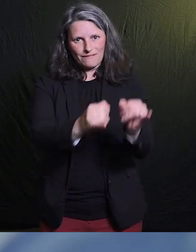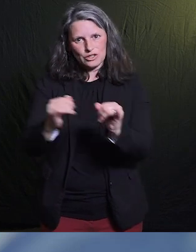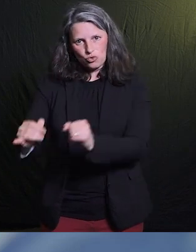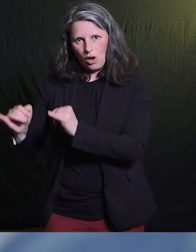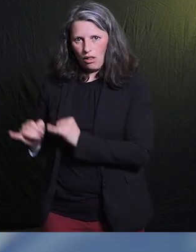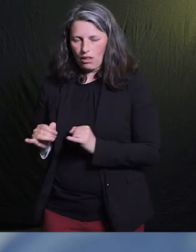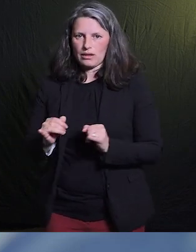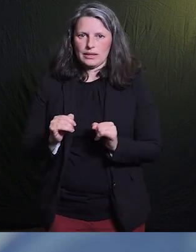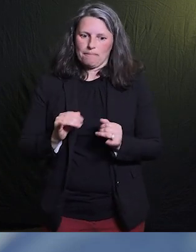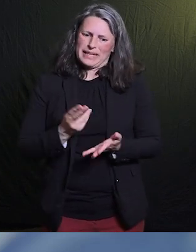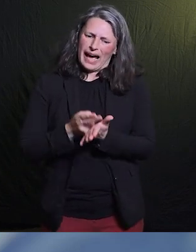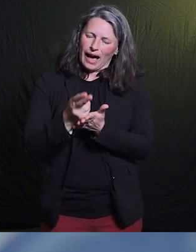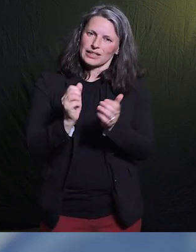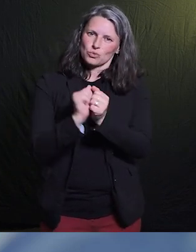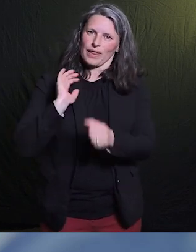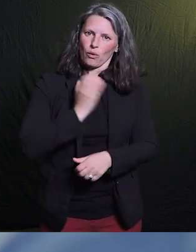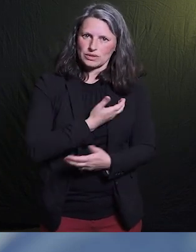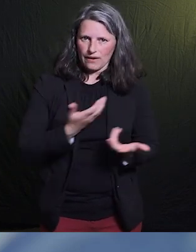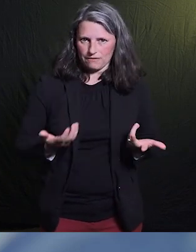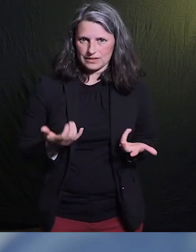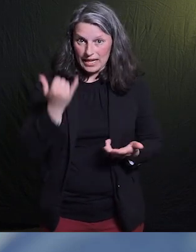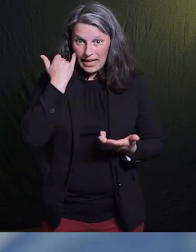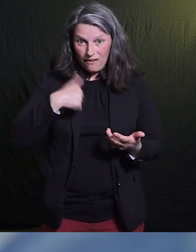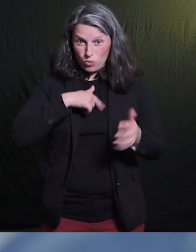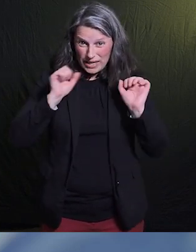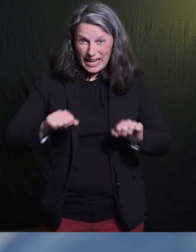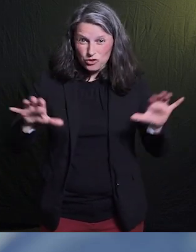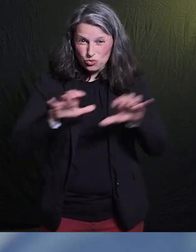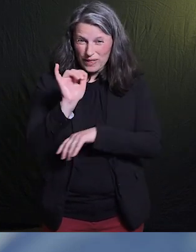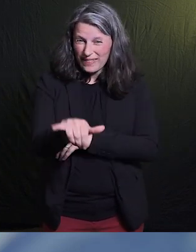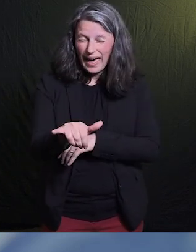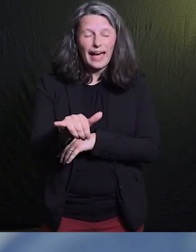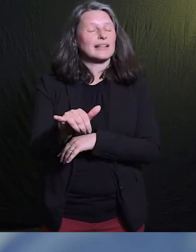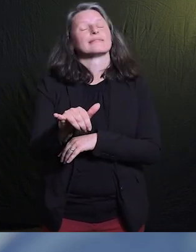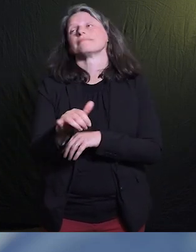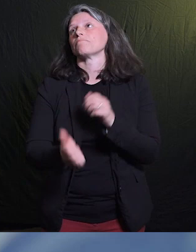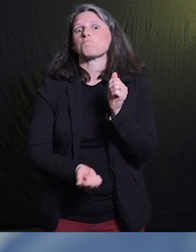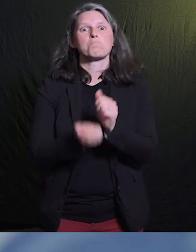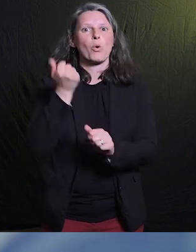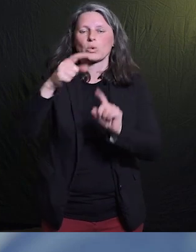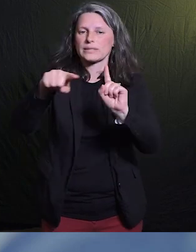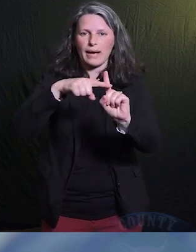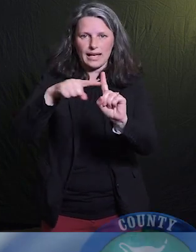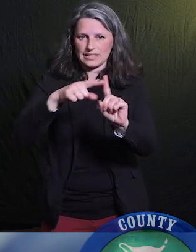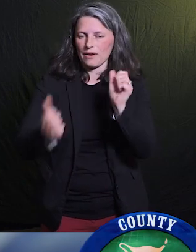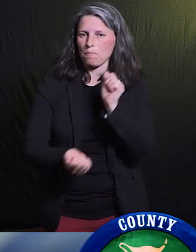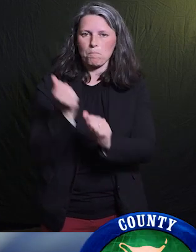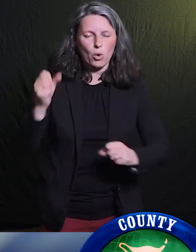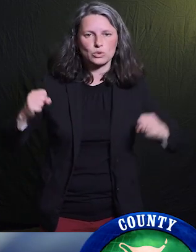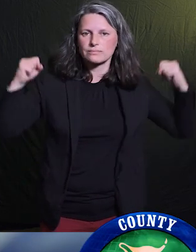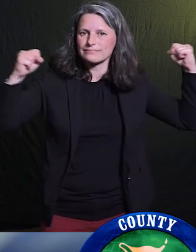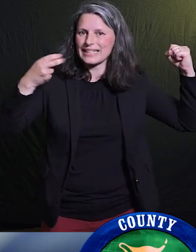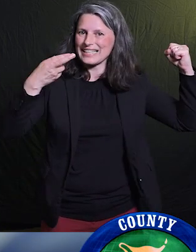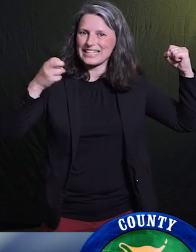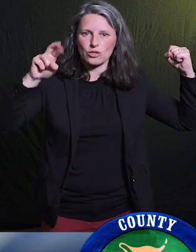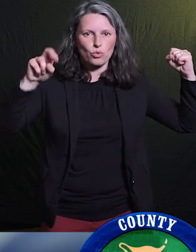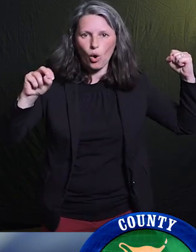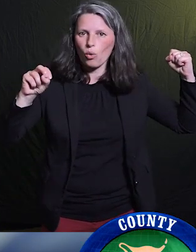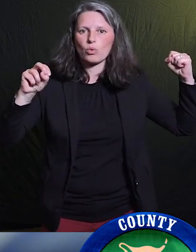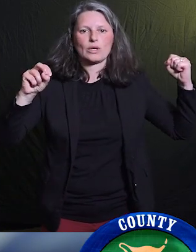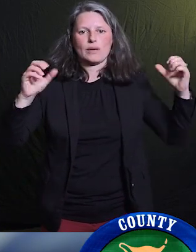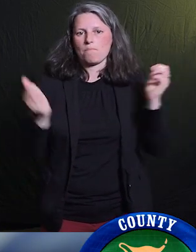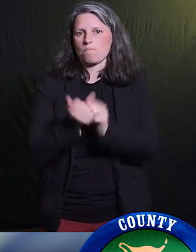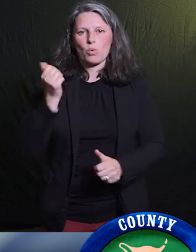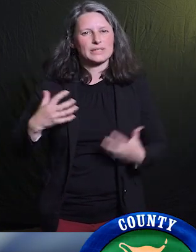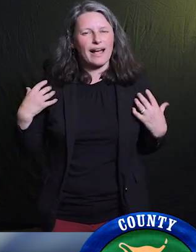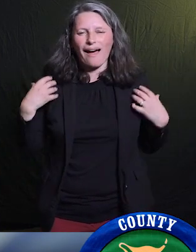individually and be honest with ourselves. If we can do that, that would be the most positive, the most heroic, the most healthy thing